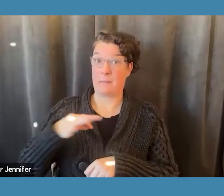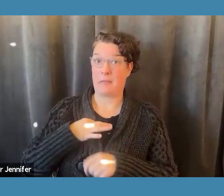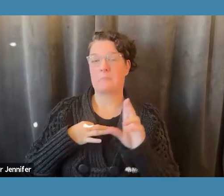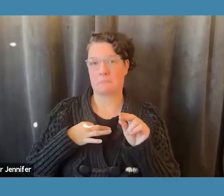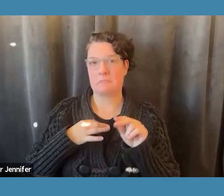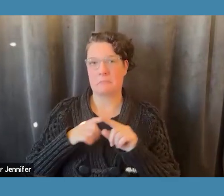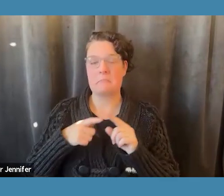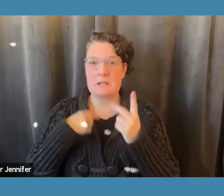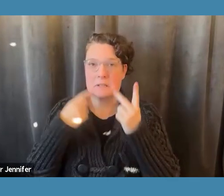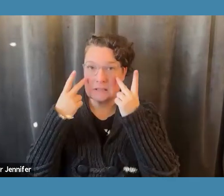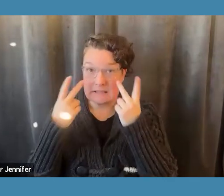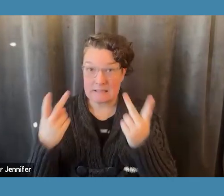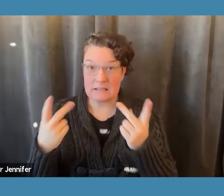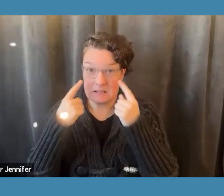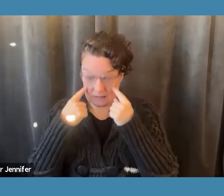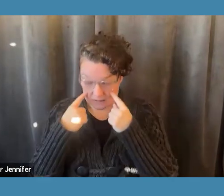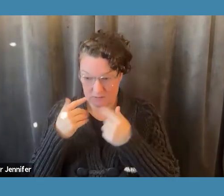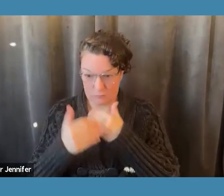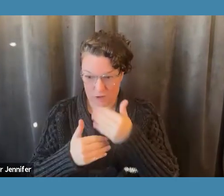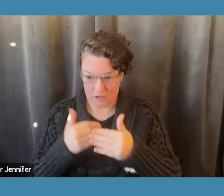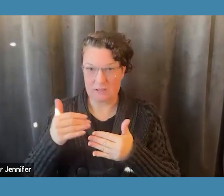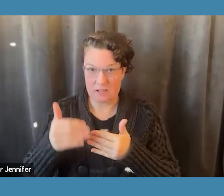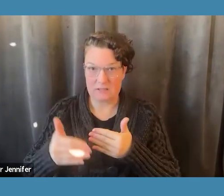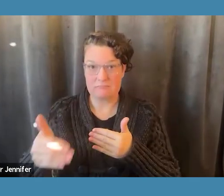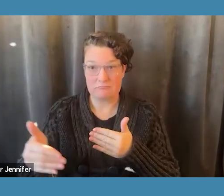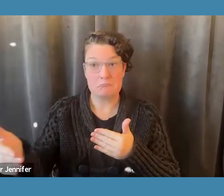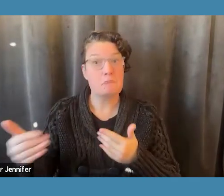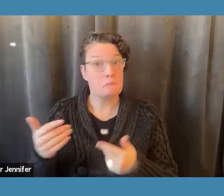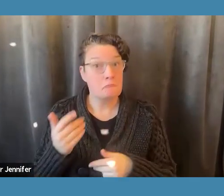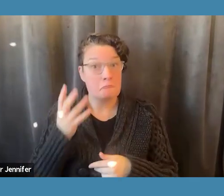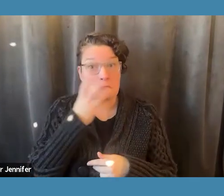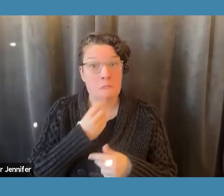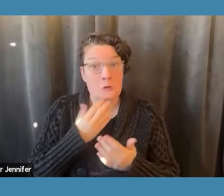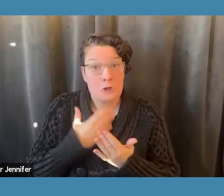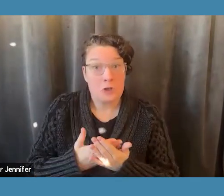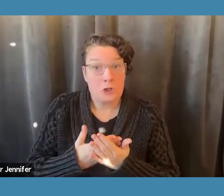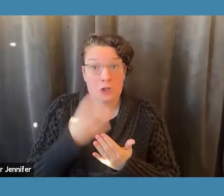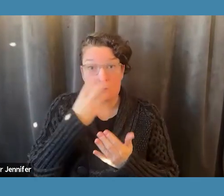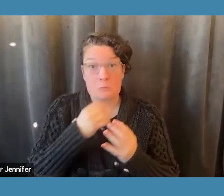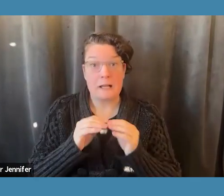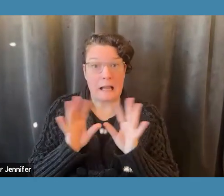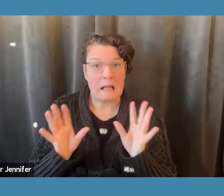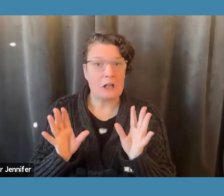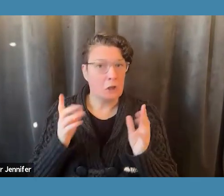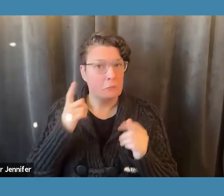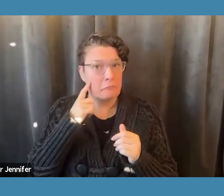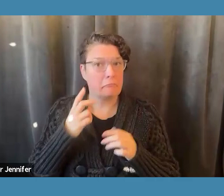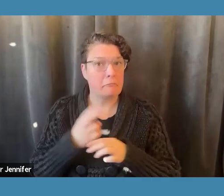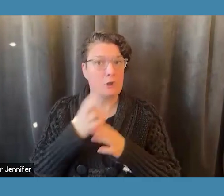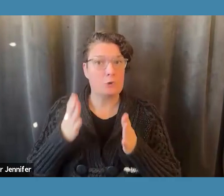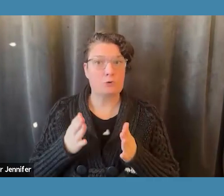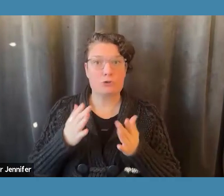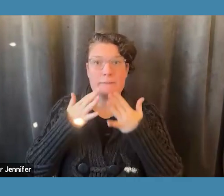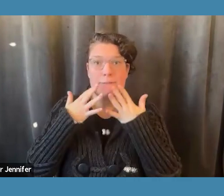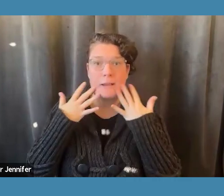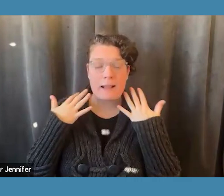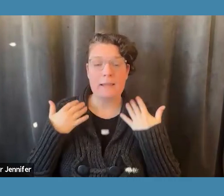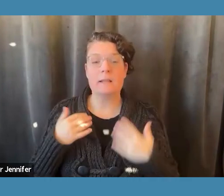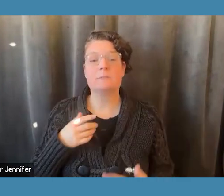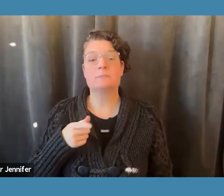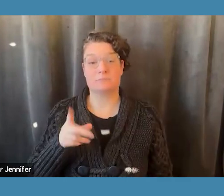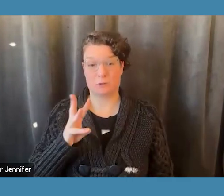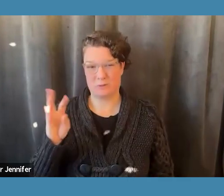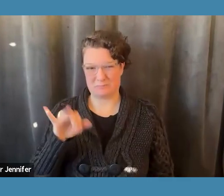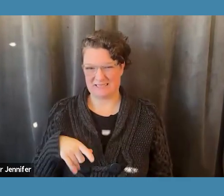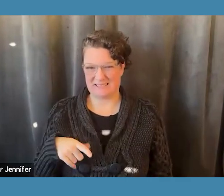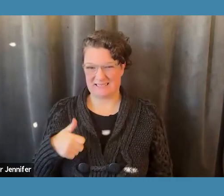works, and it's, I think, pretty good, pretty clear, and it feels pretty user-friendly. I have the website here where